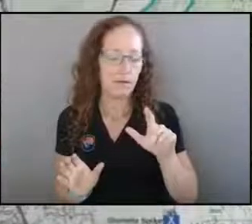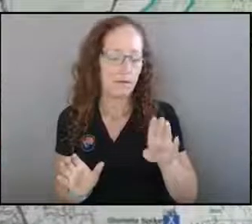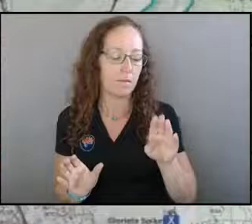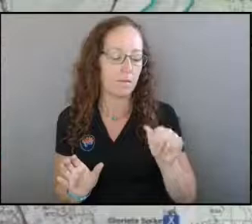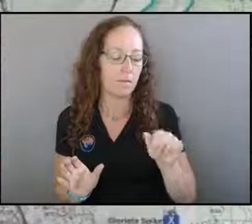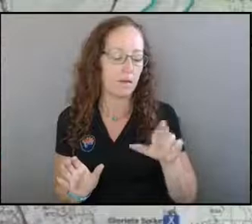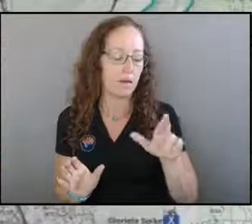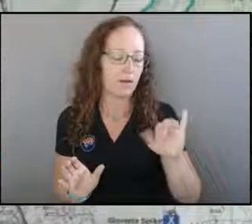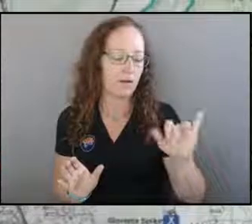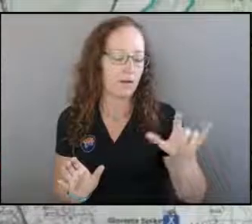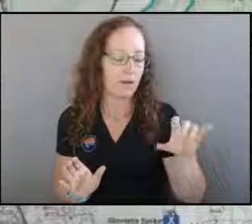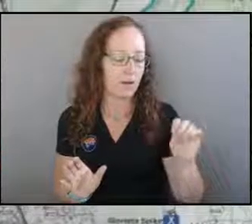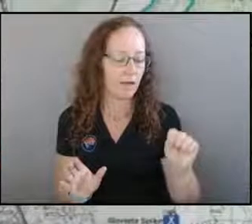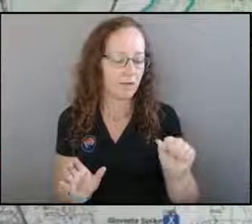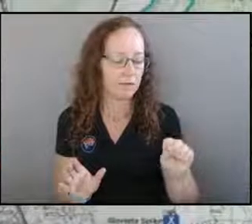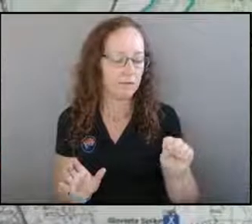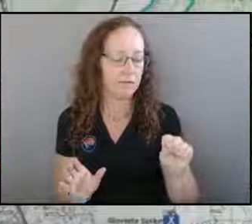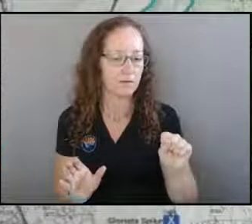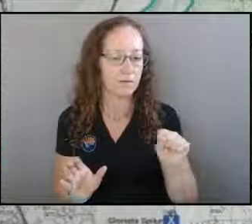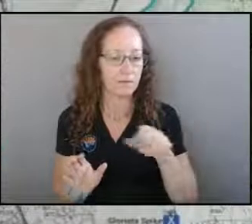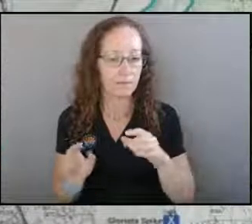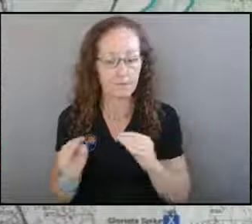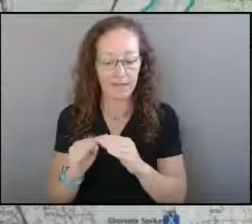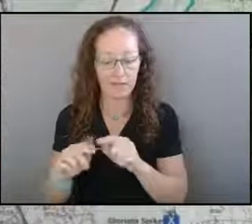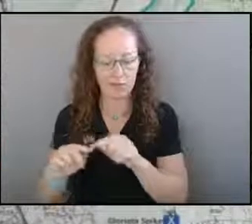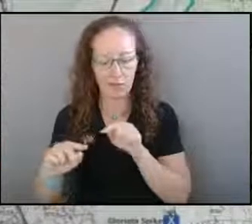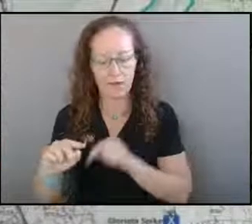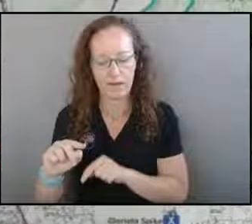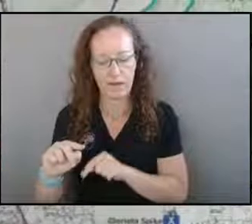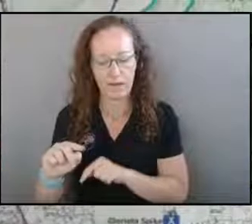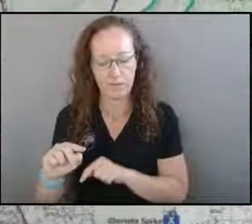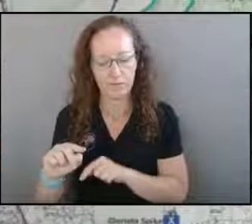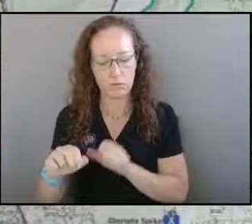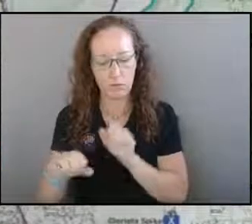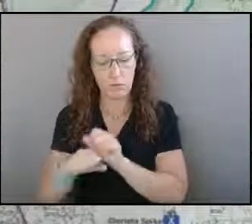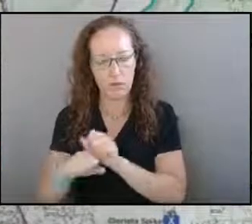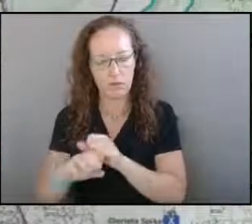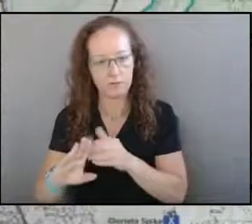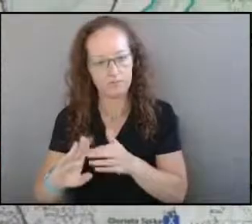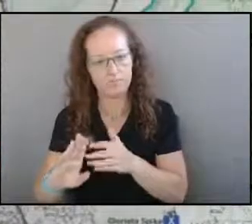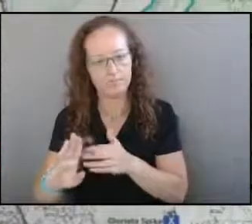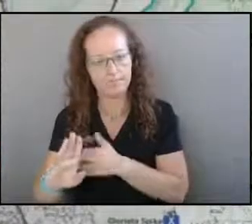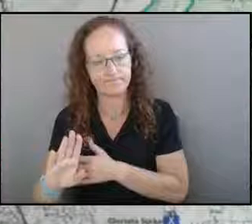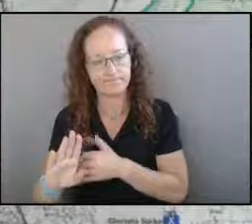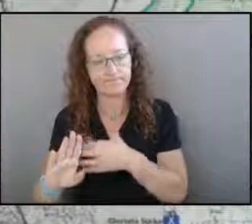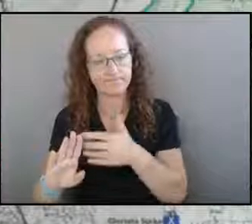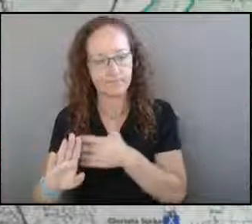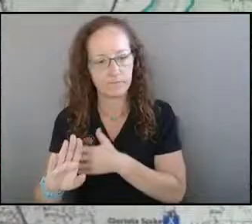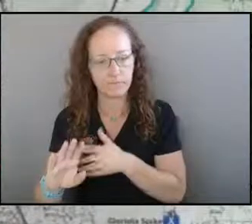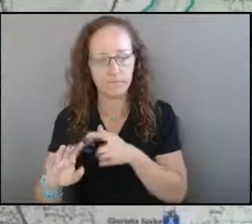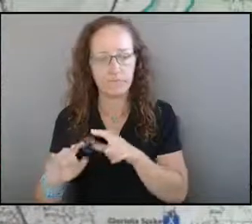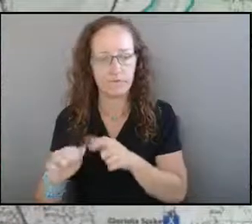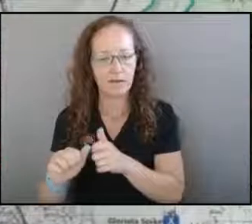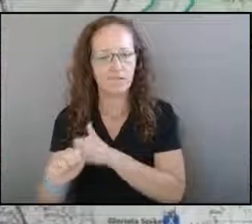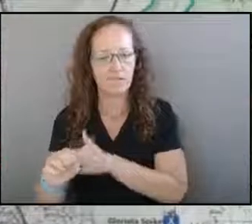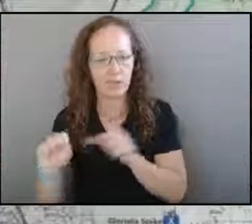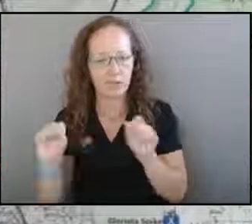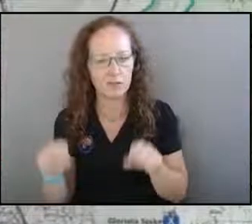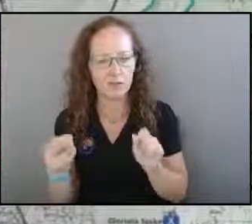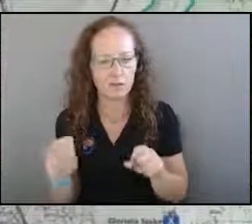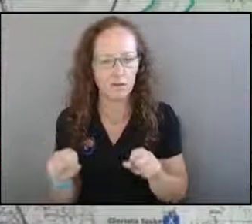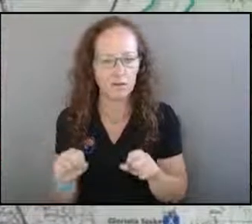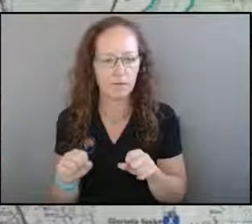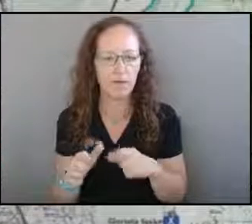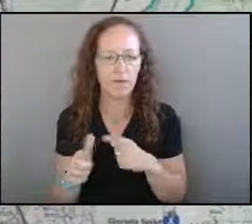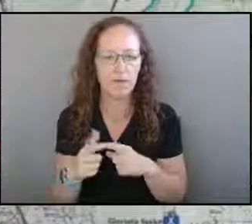excuse me, and taking that up as far as we can. After that, if you follow this